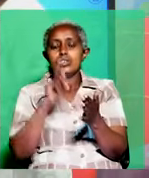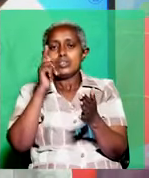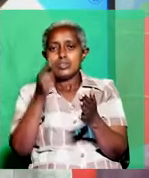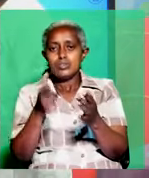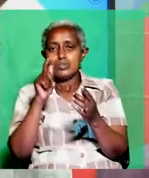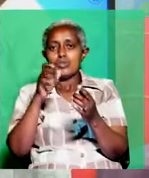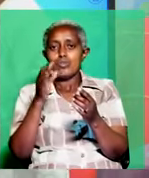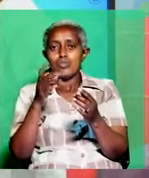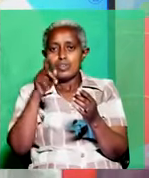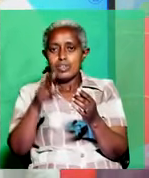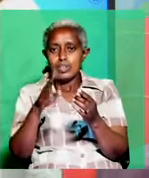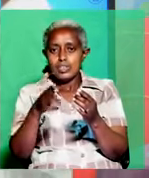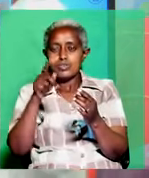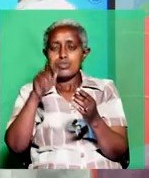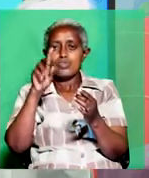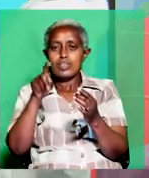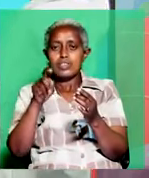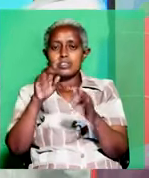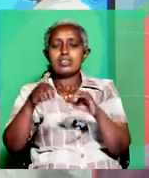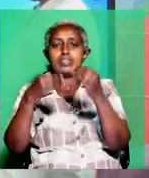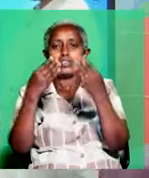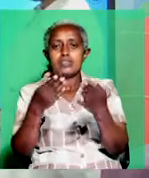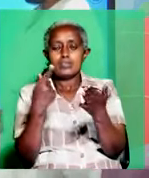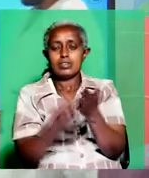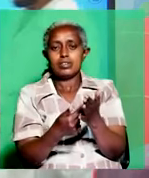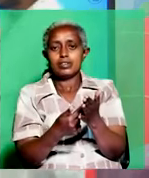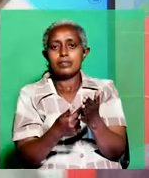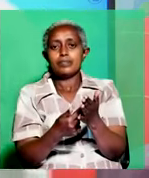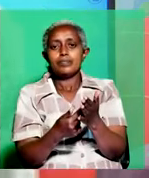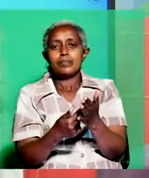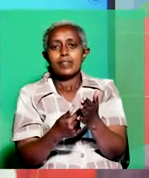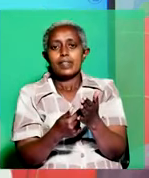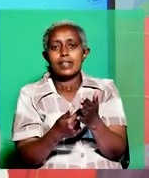h of x gives you this. Therefore here